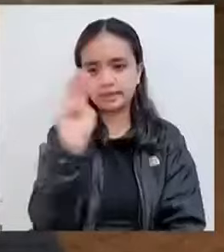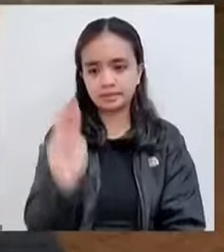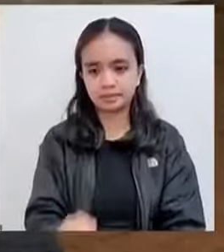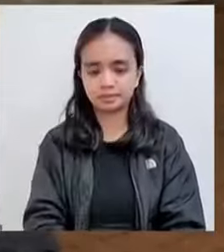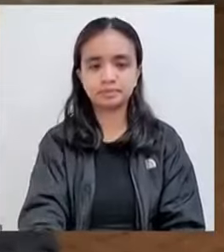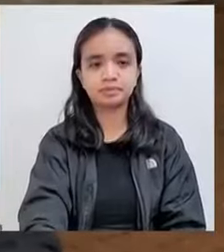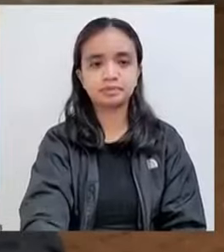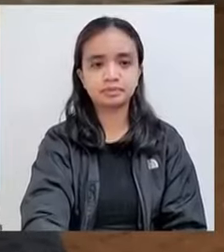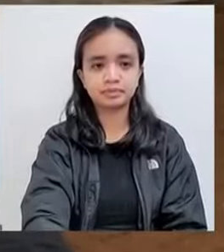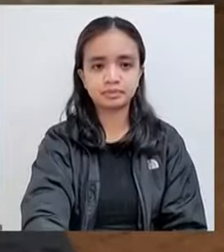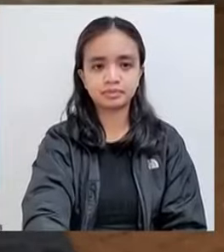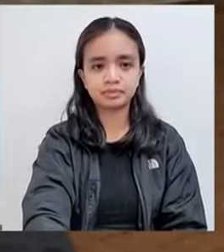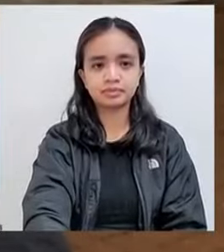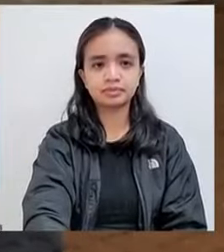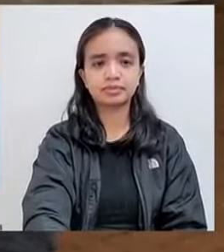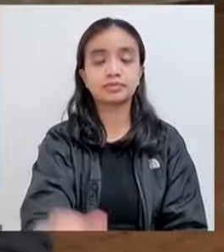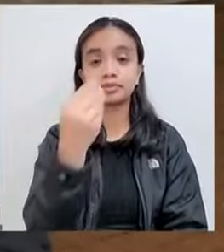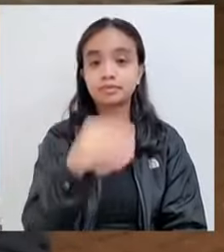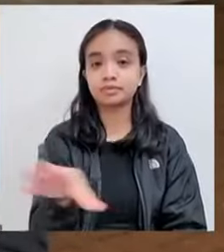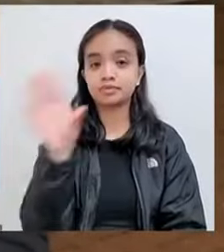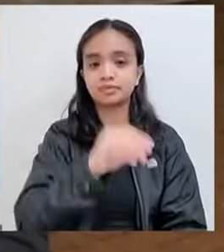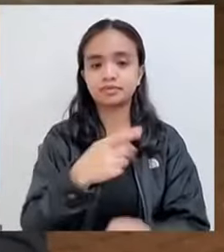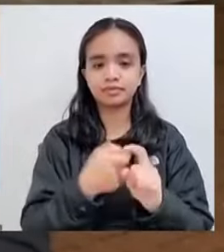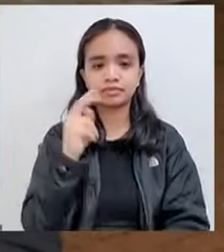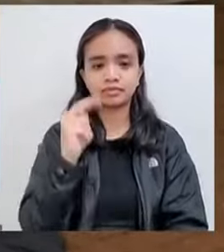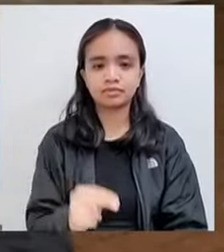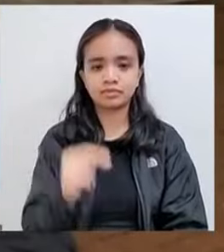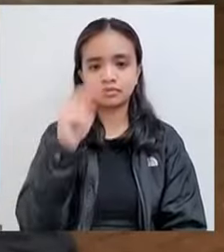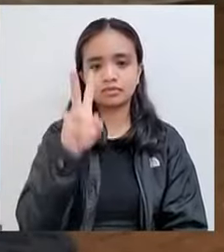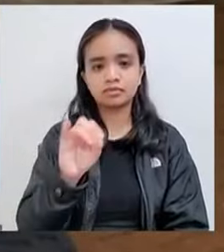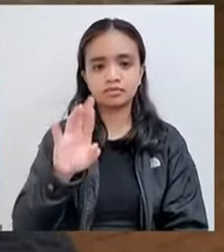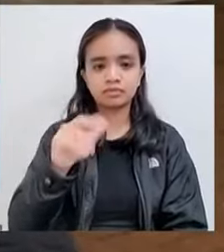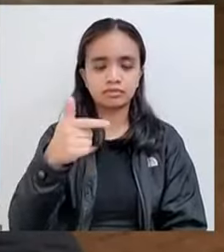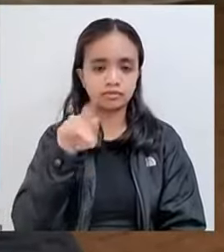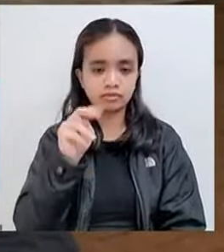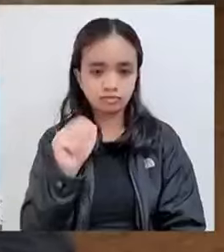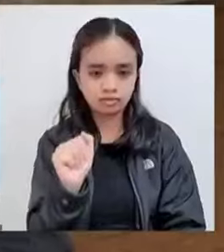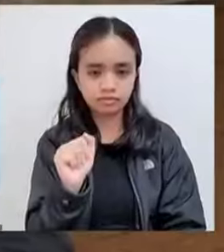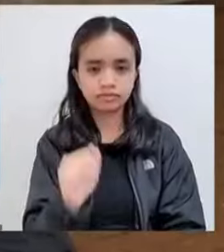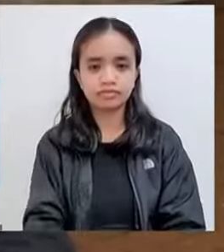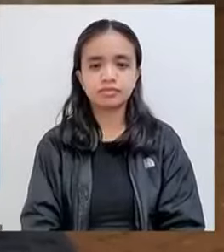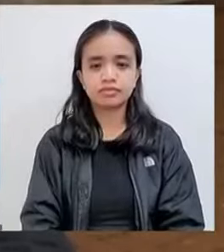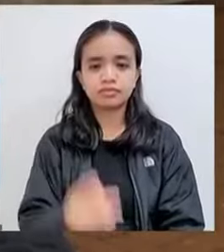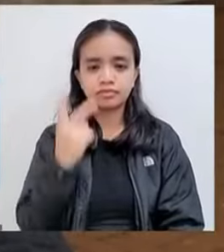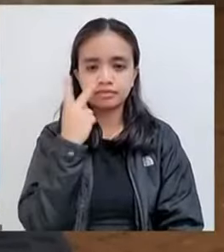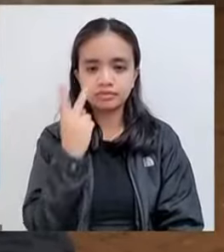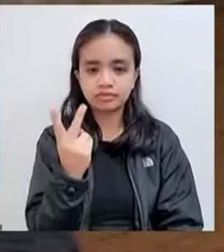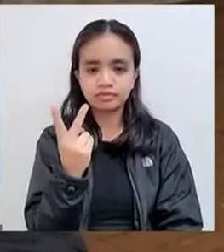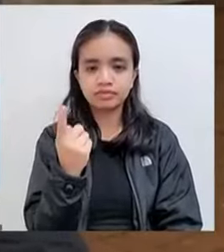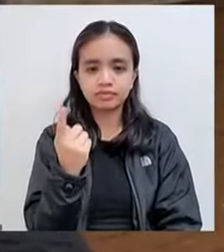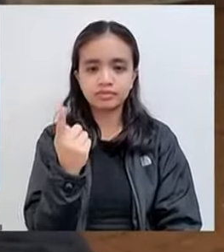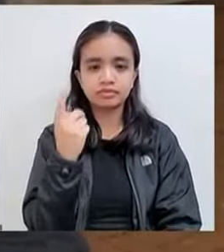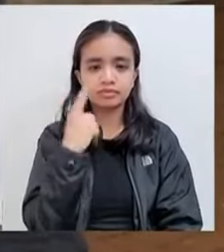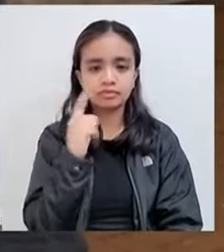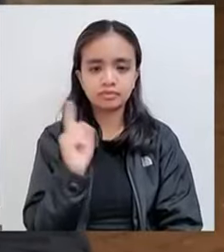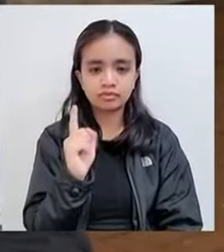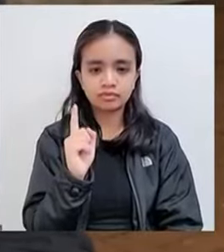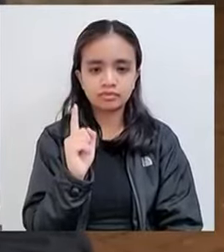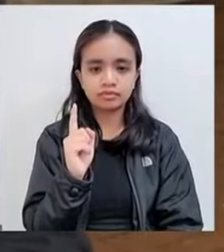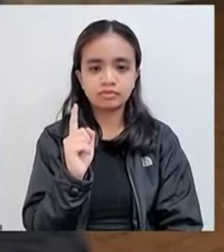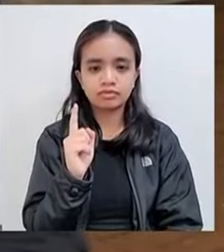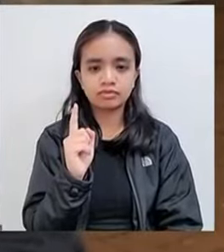Good evening from Northern Virginia, Arlington, Virginia. We'll talk about turnout in a second, but let's give you some of the latest results.